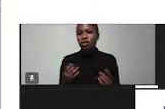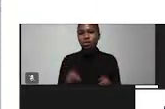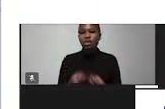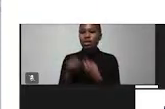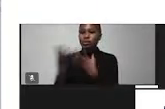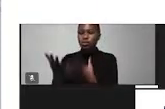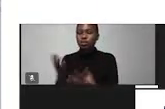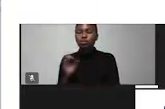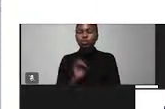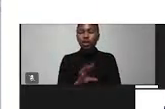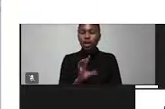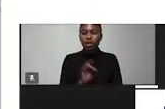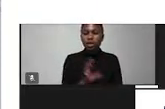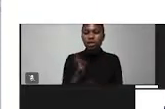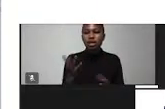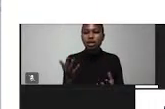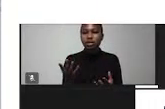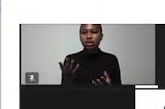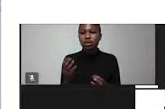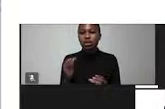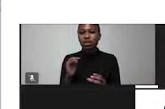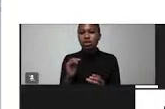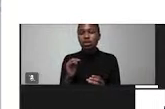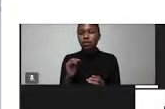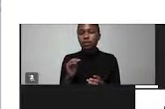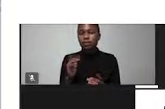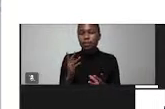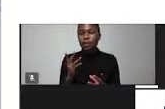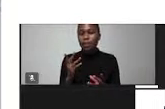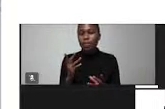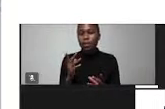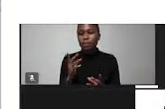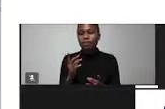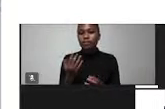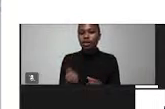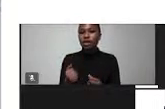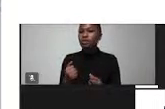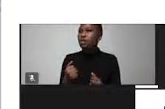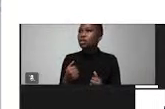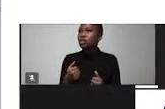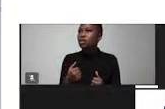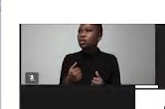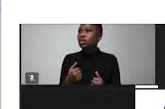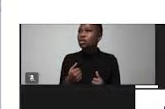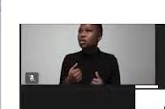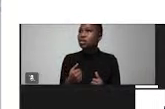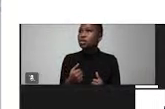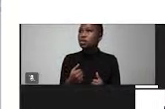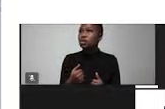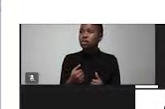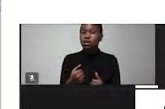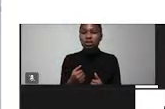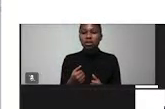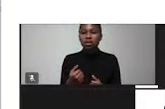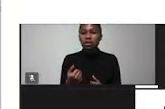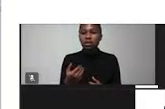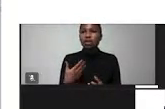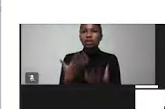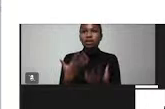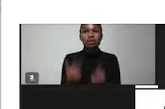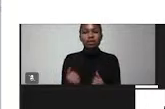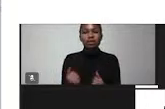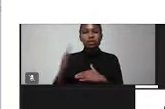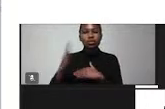numerous industries. So there's definitely an advantage in terms of that the industries are getting organized and getting the right